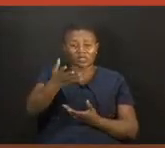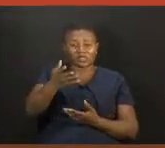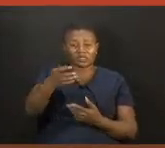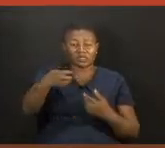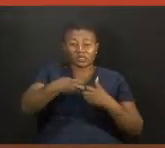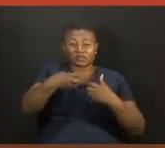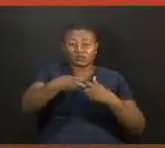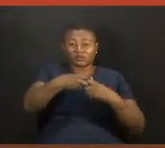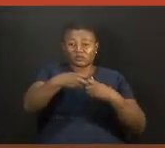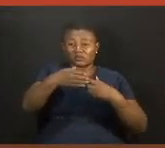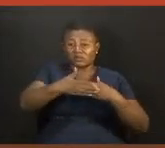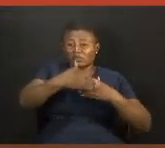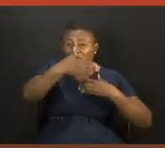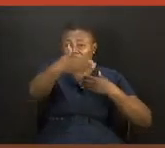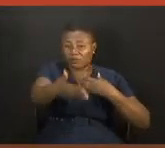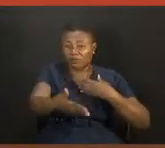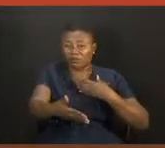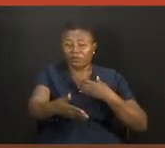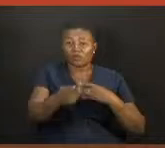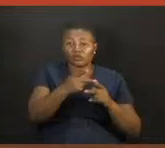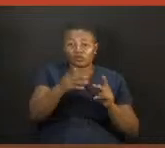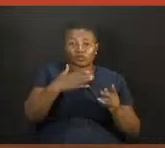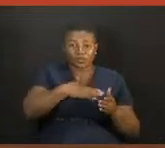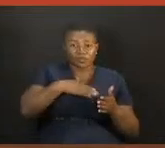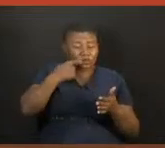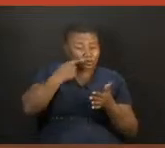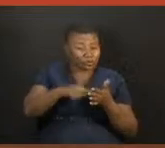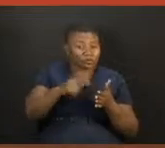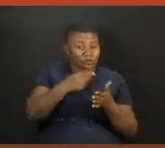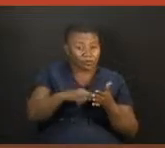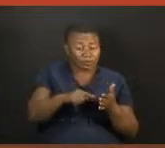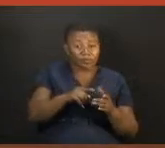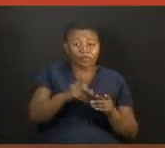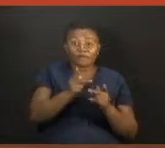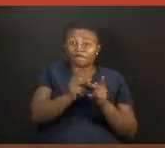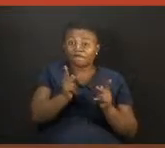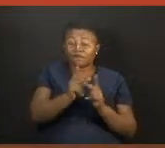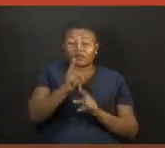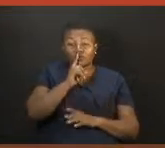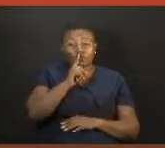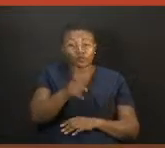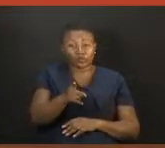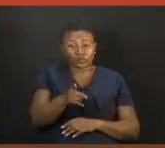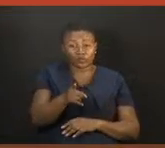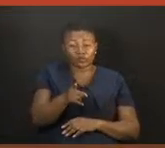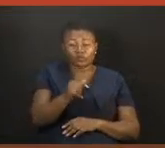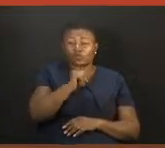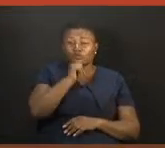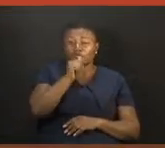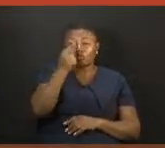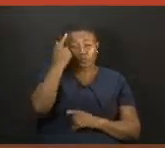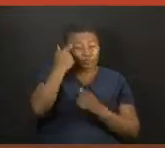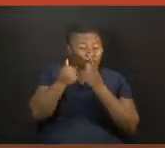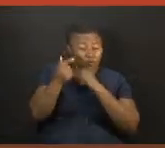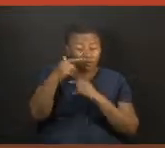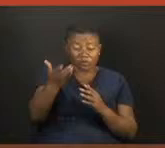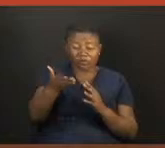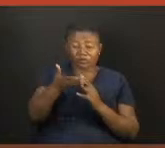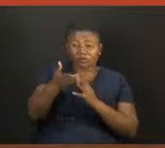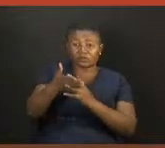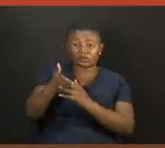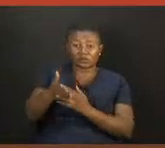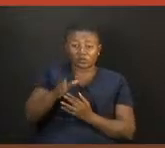extension. So please look at it. Mr. Speaker, that is very true. And it's all because the distribution company